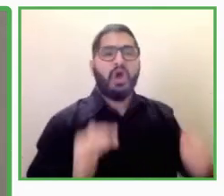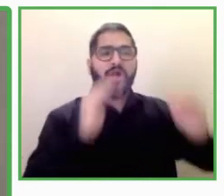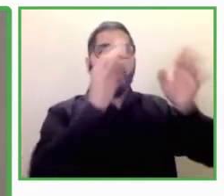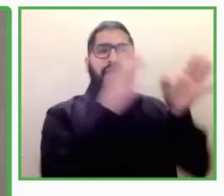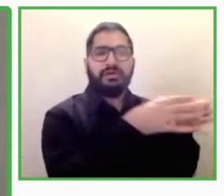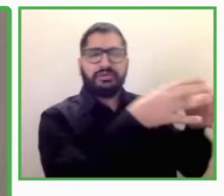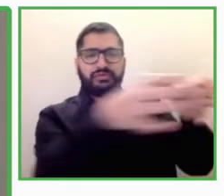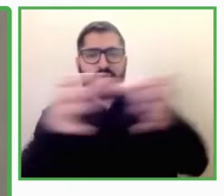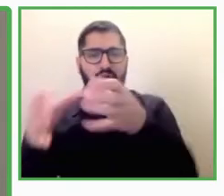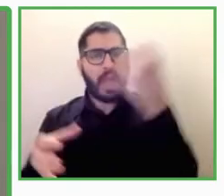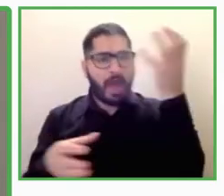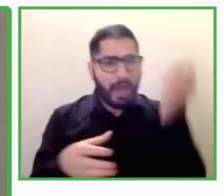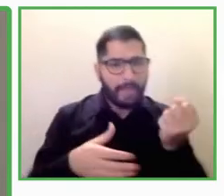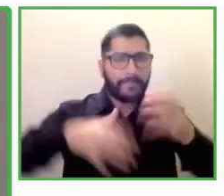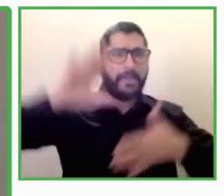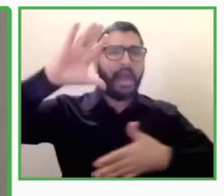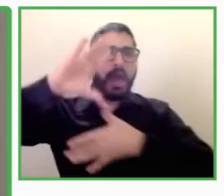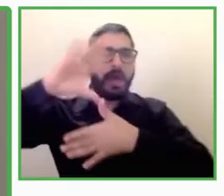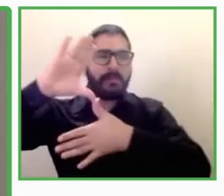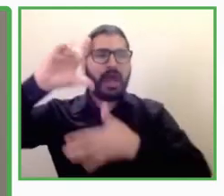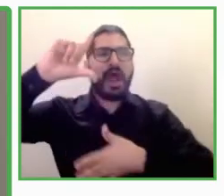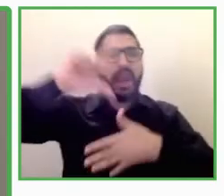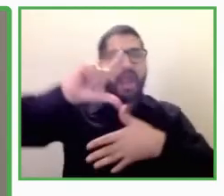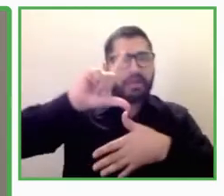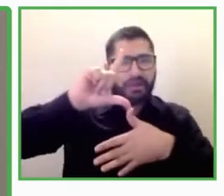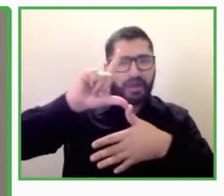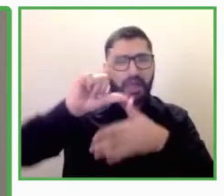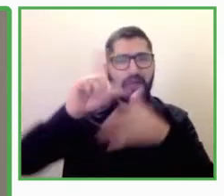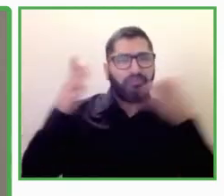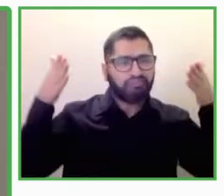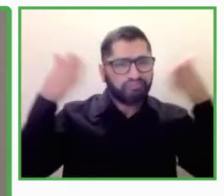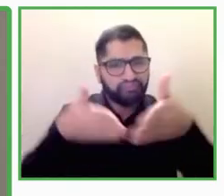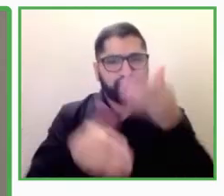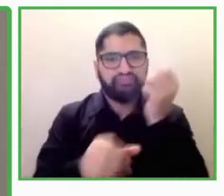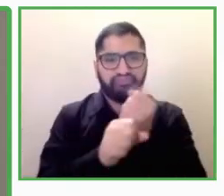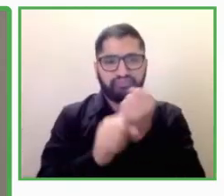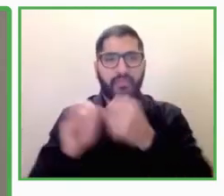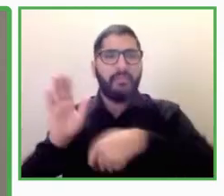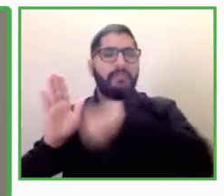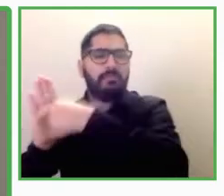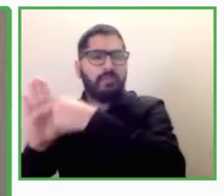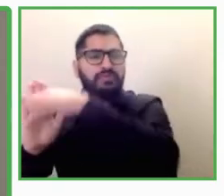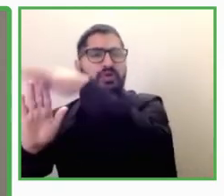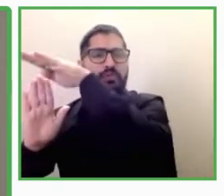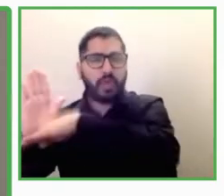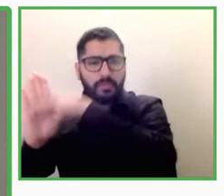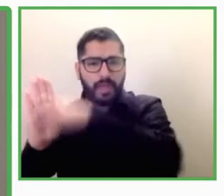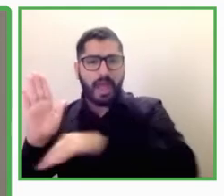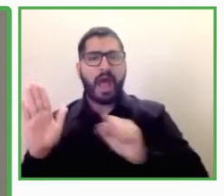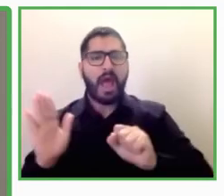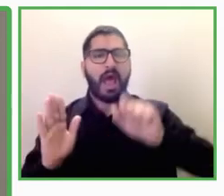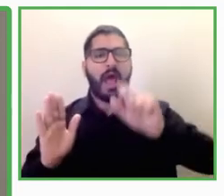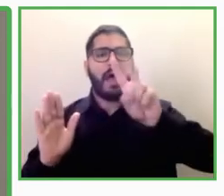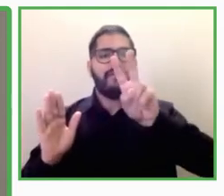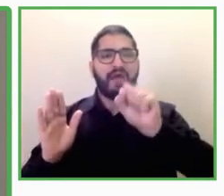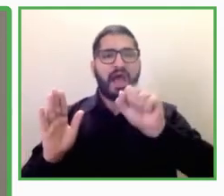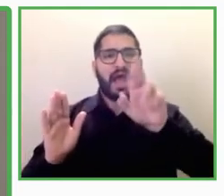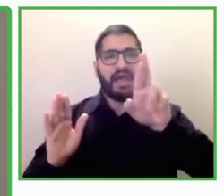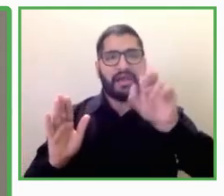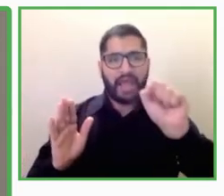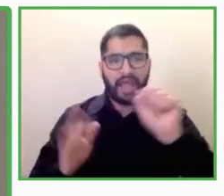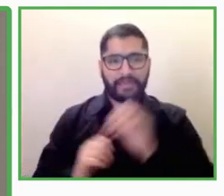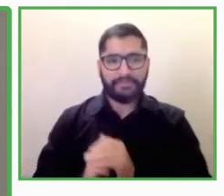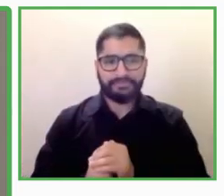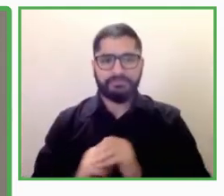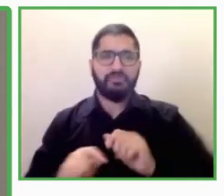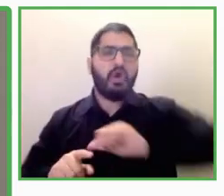with organizations in Latin America. And also through technical advisory for other